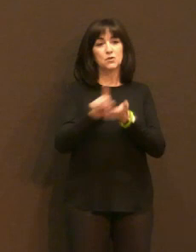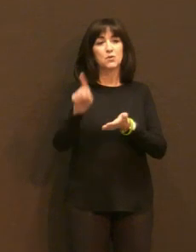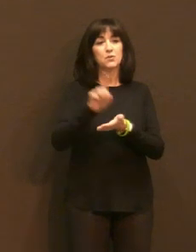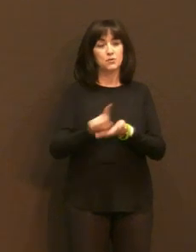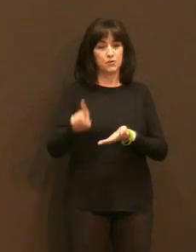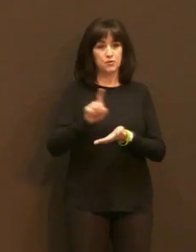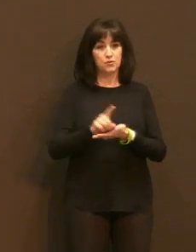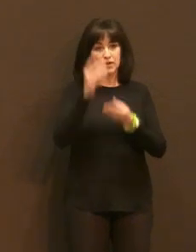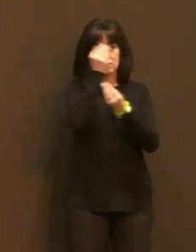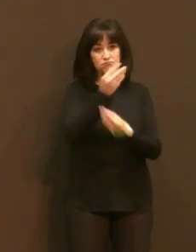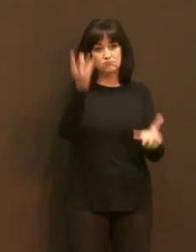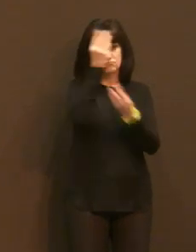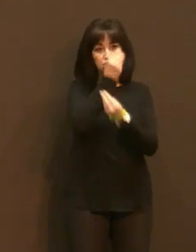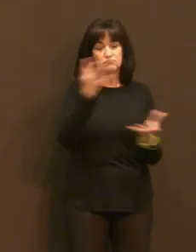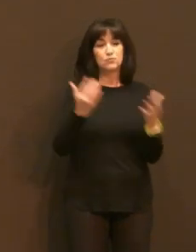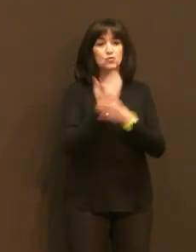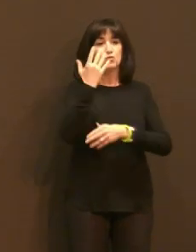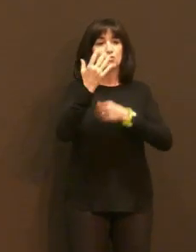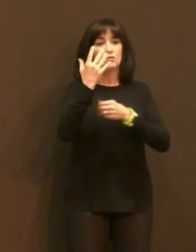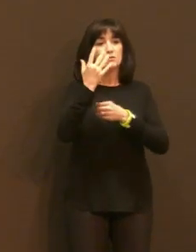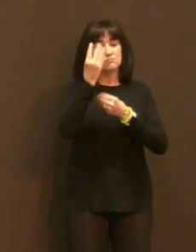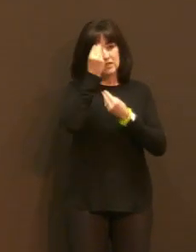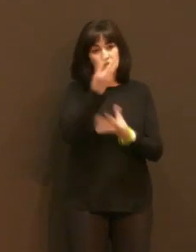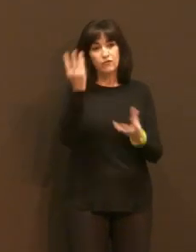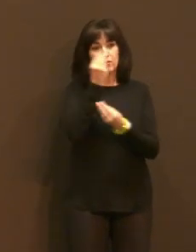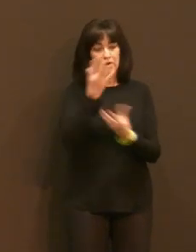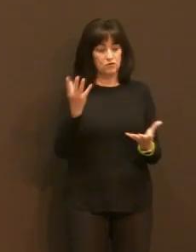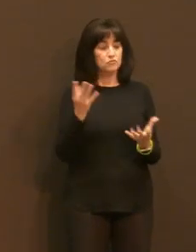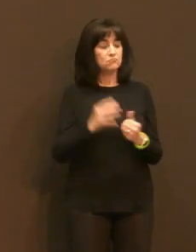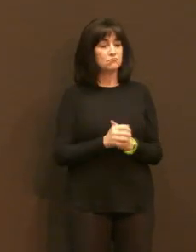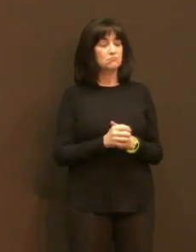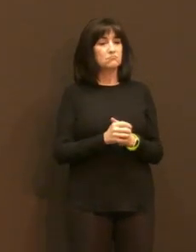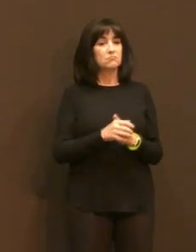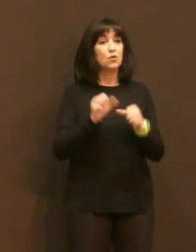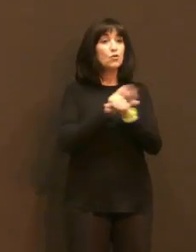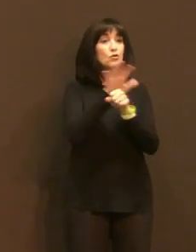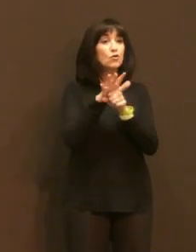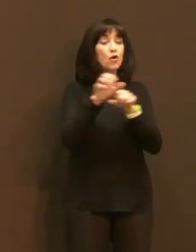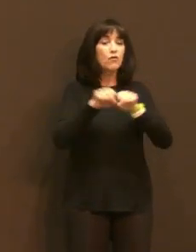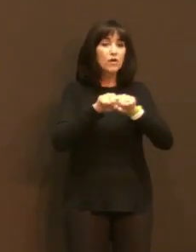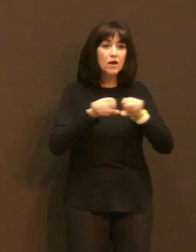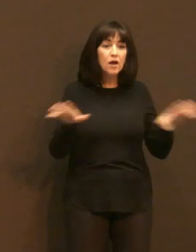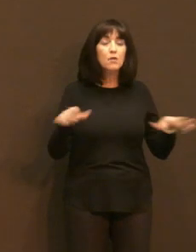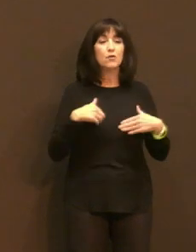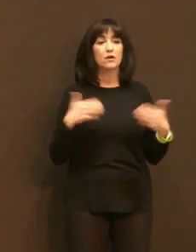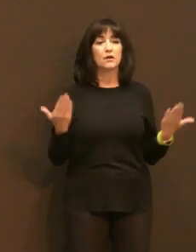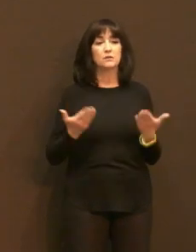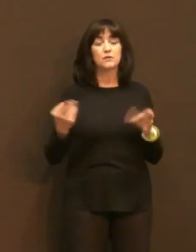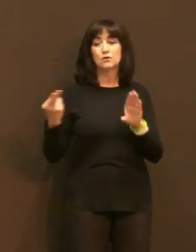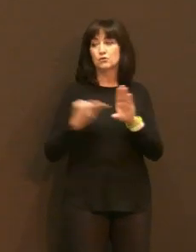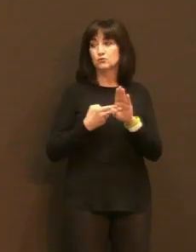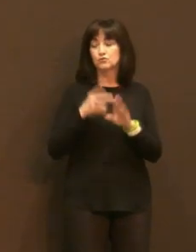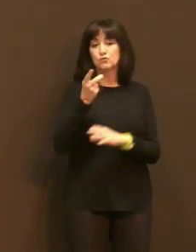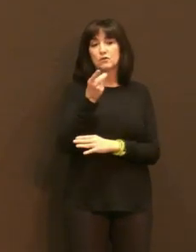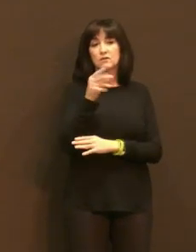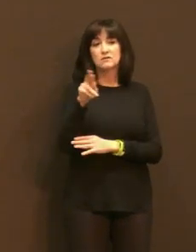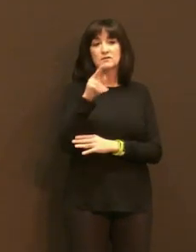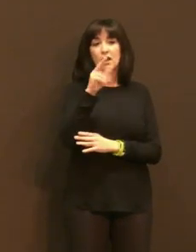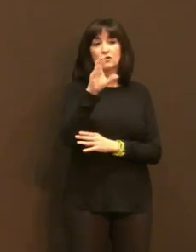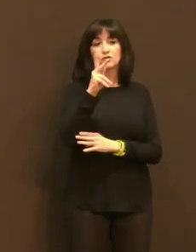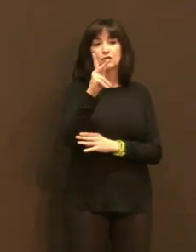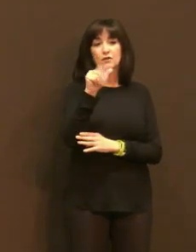the COVID-19 outbreak. I'm here with Dr. Karyl Rattay, who's the director of the Division